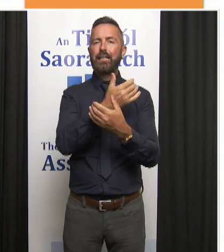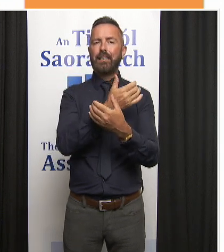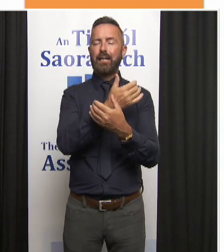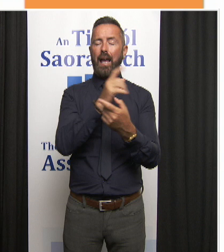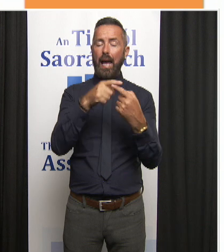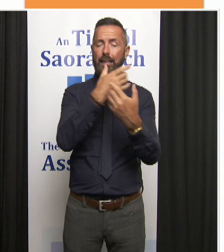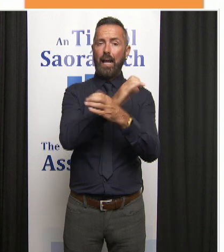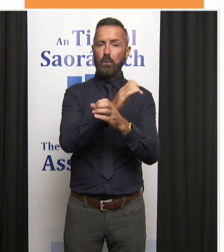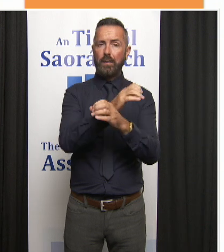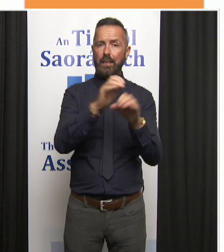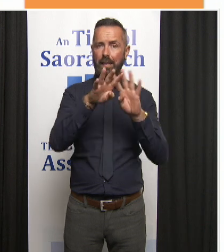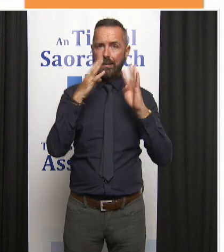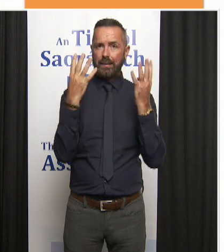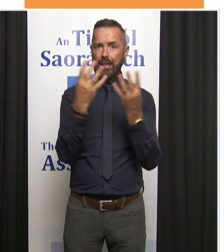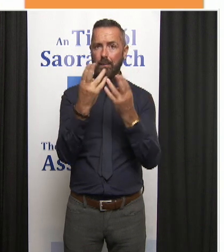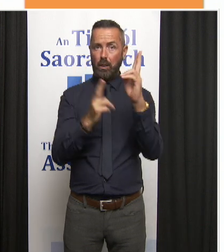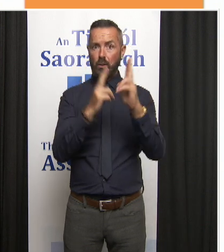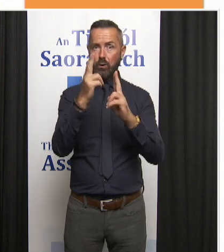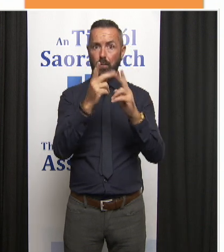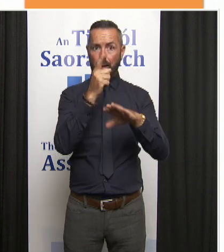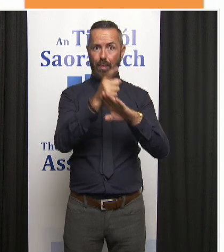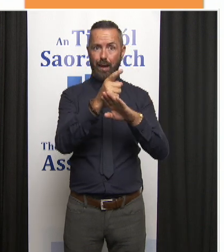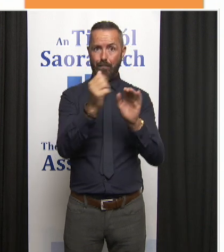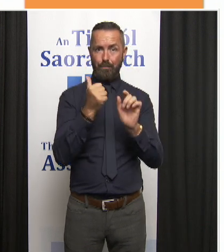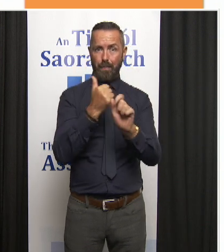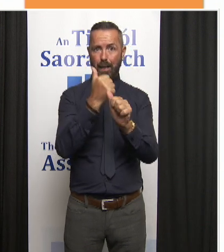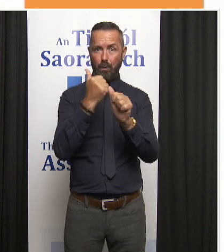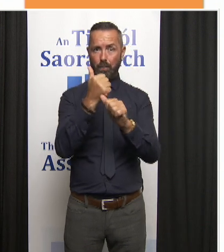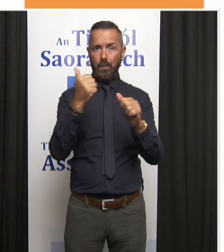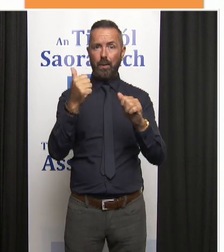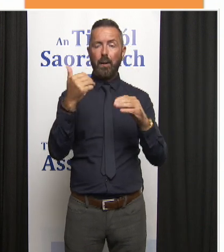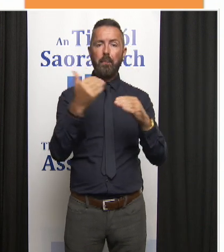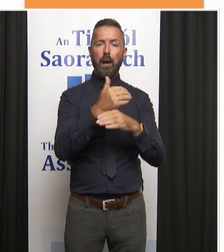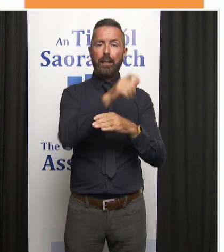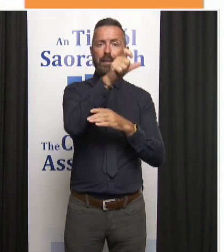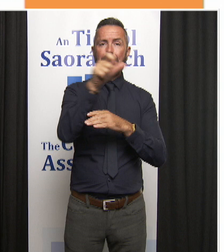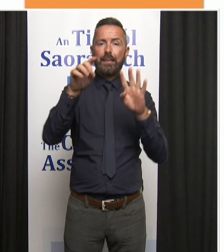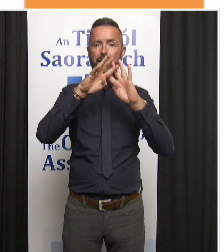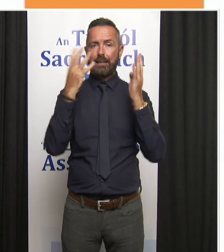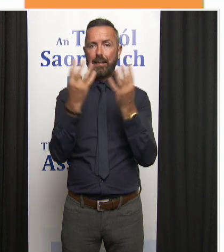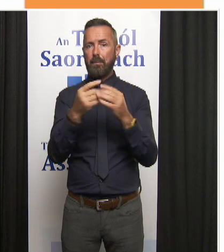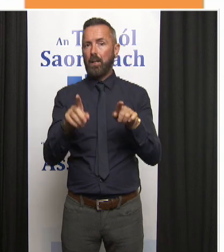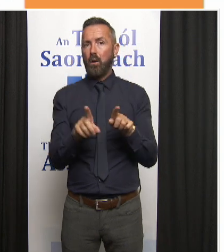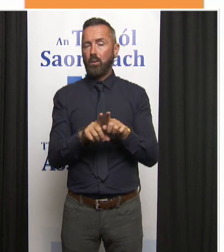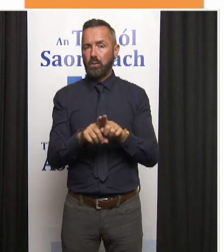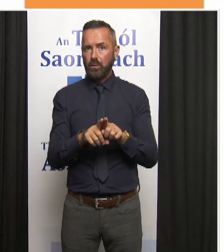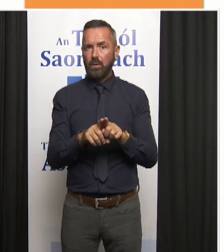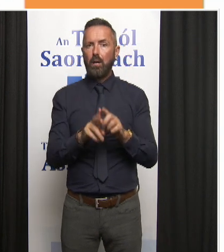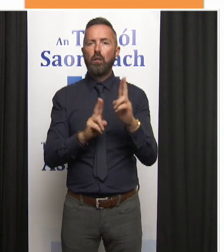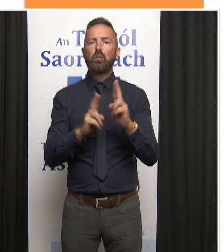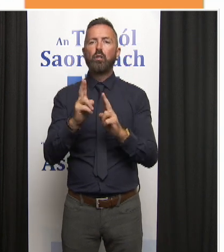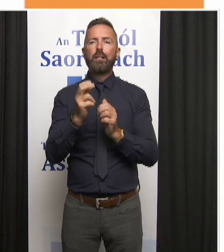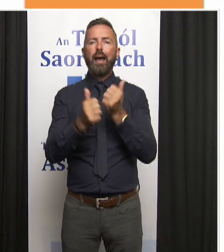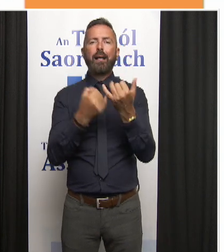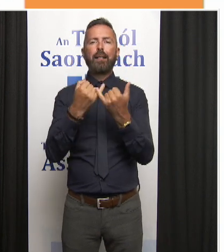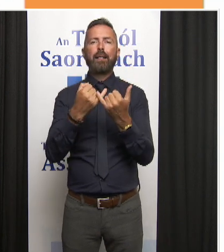be bolstered by the Citizens Assembly and the Plenary Council from the local government branches below. And that should act as a policy